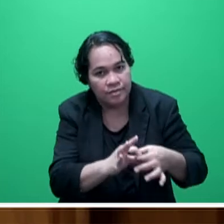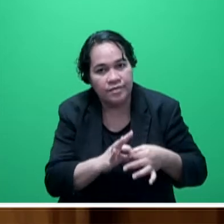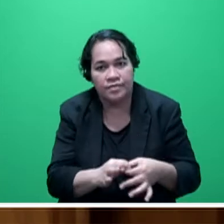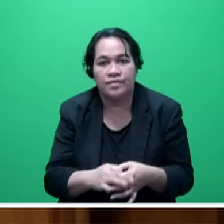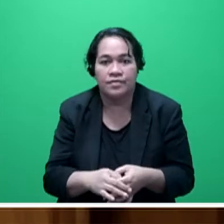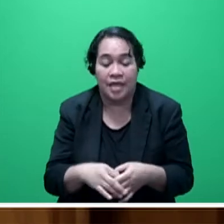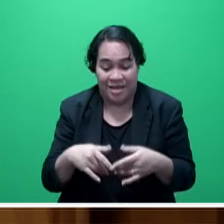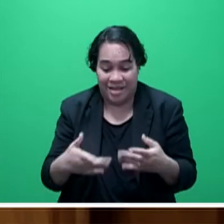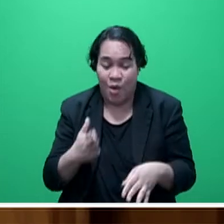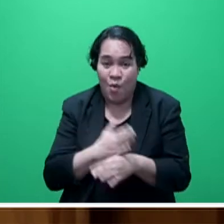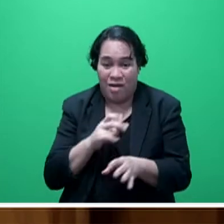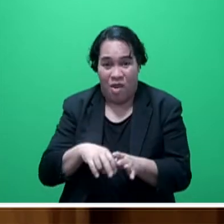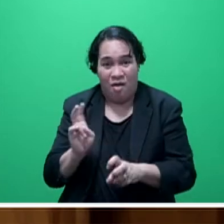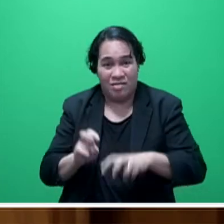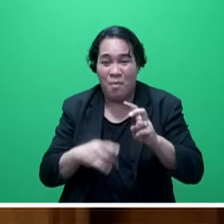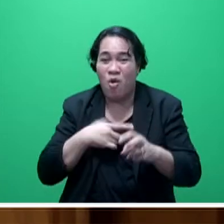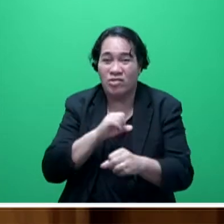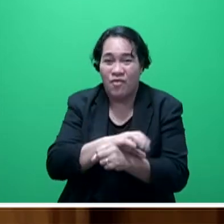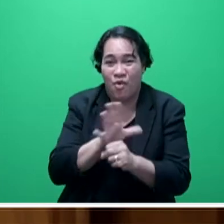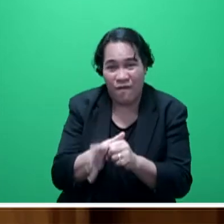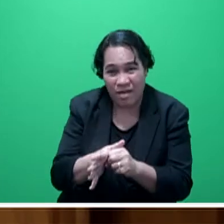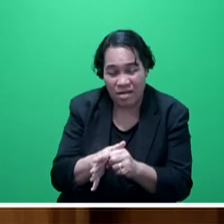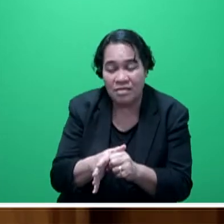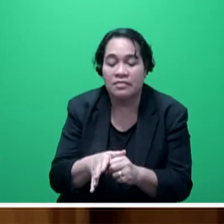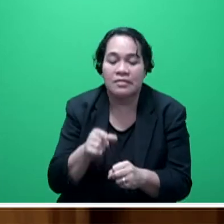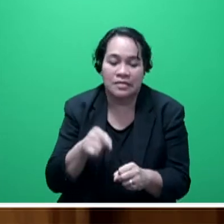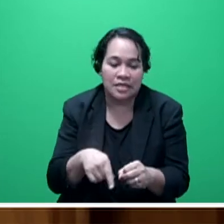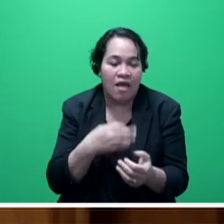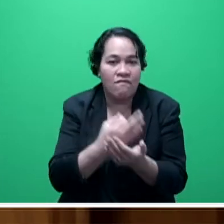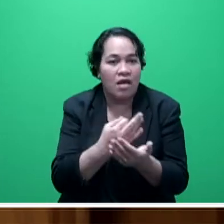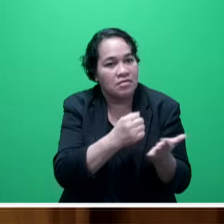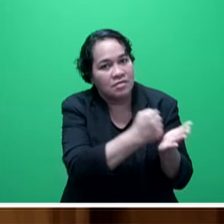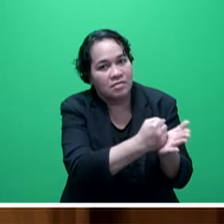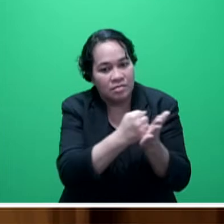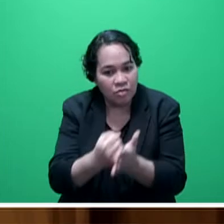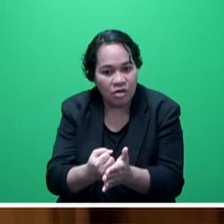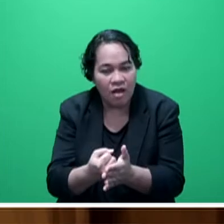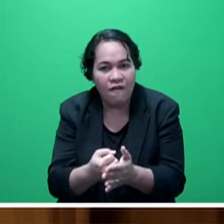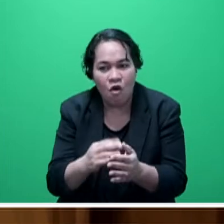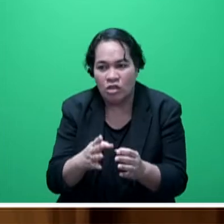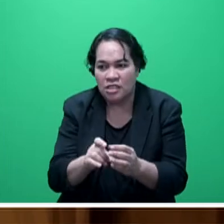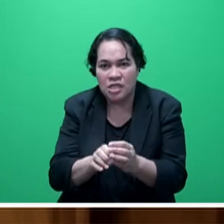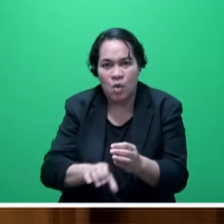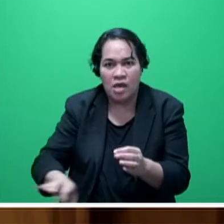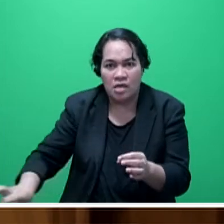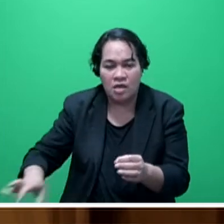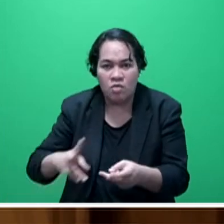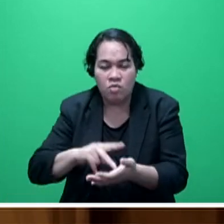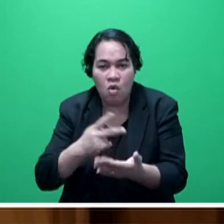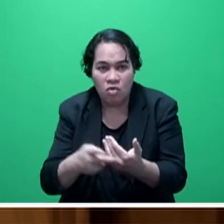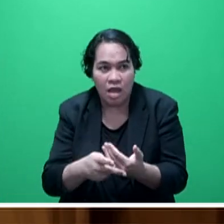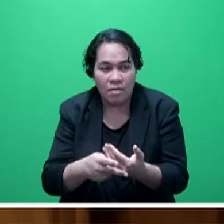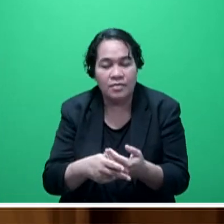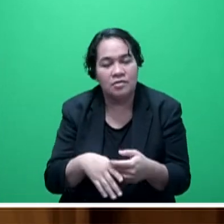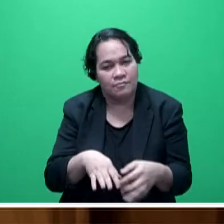Speaker, job loss due to COVID-19 and the financial support rendered to the seaweed program for 2020-21 is